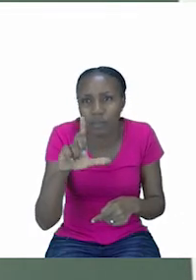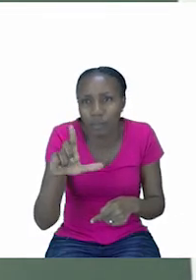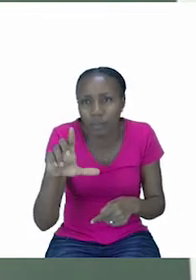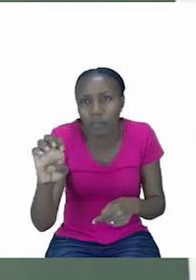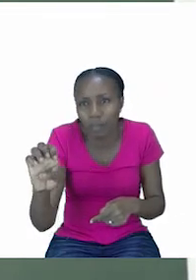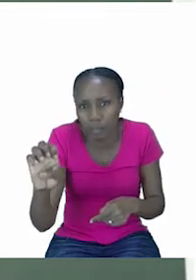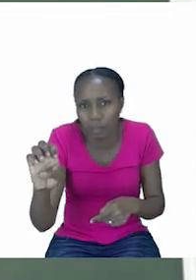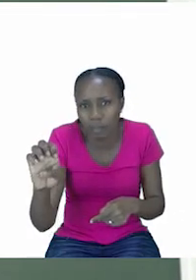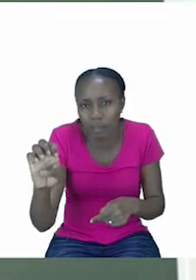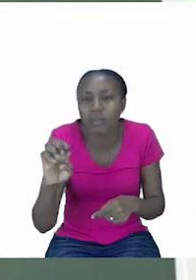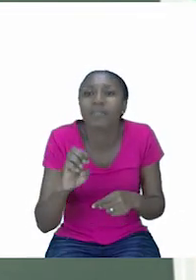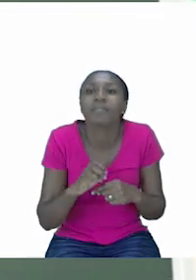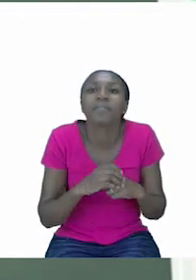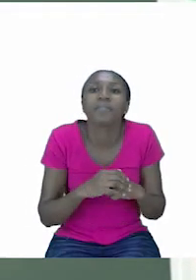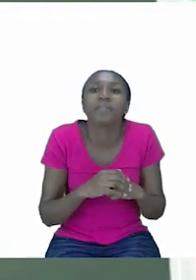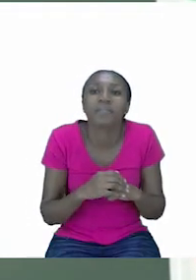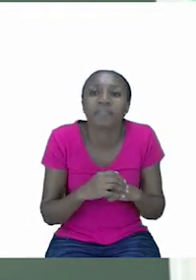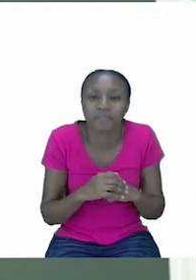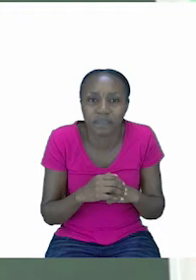circle. Very good.